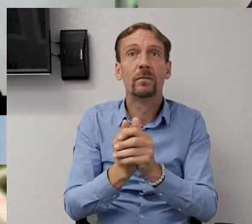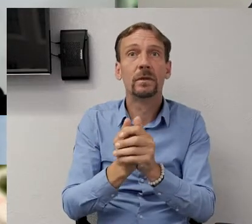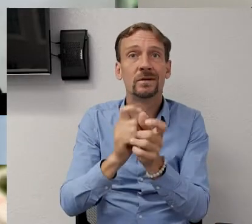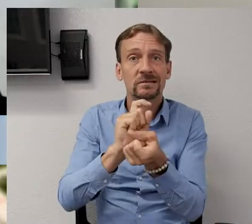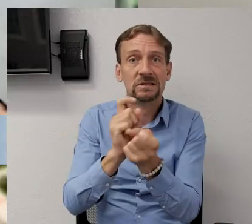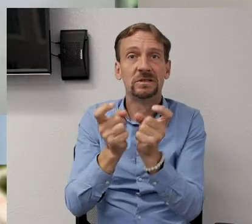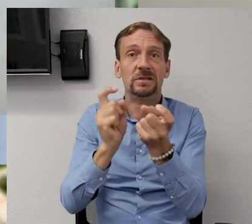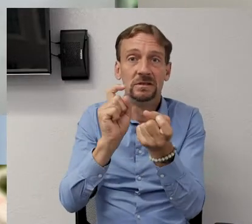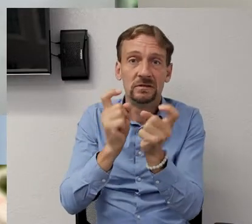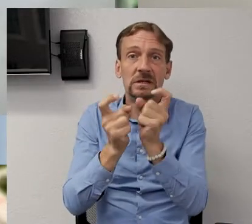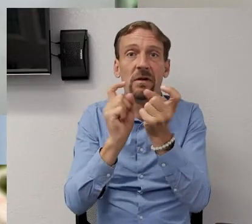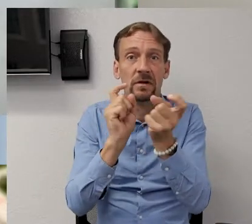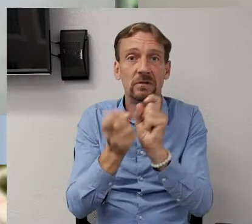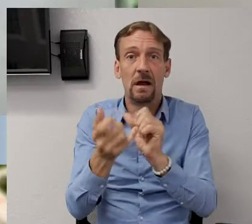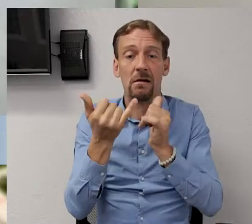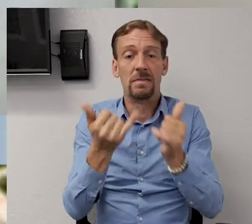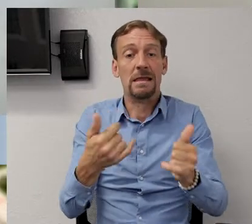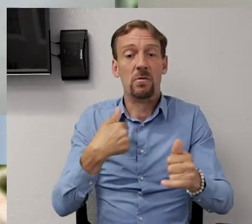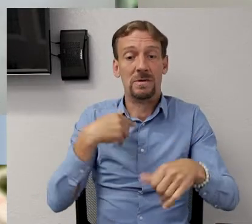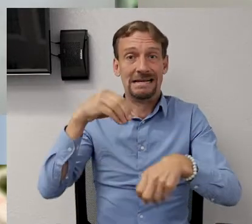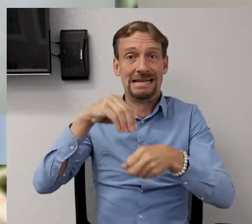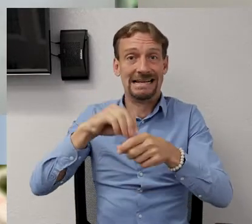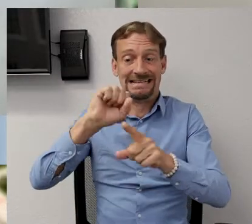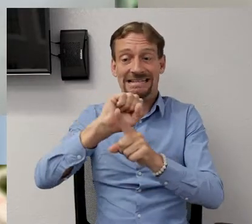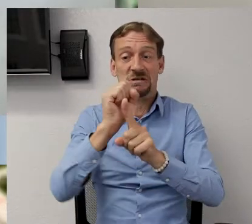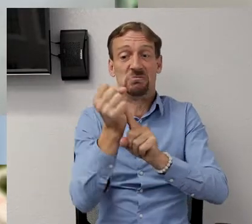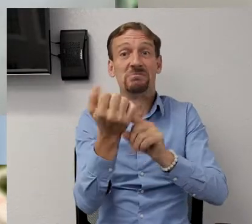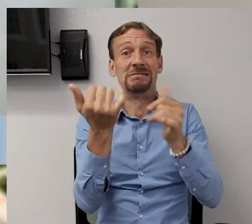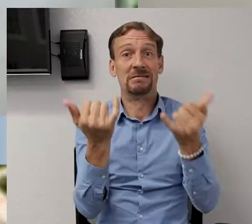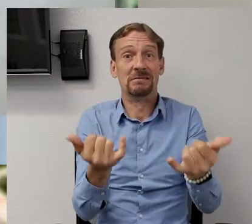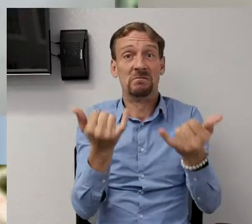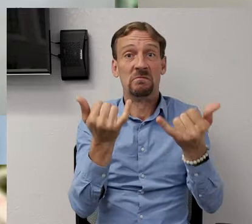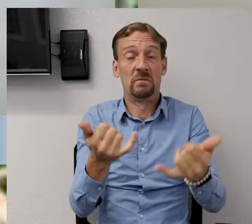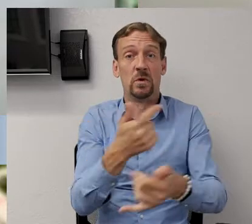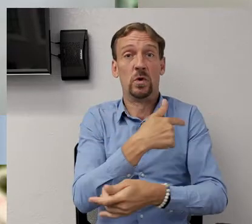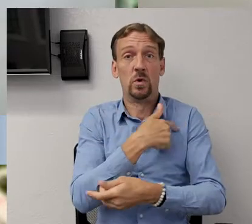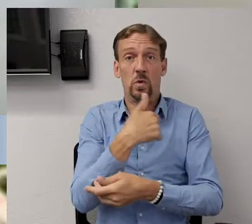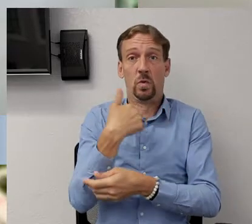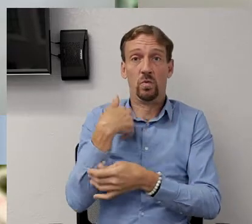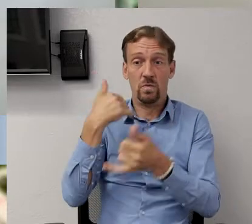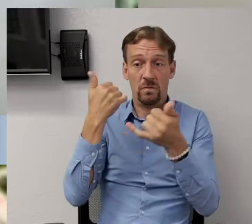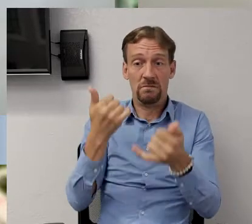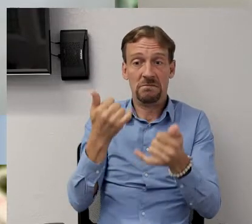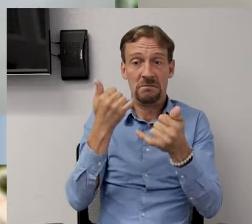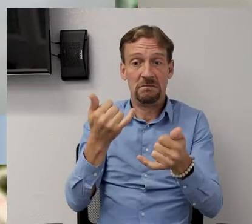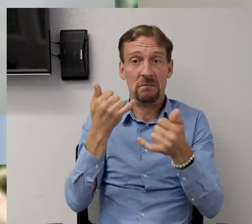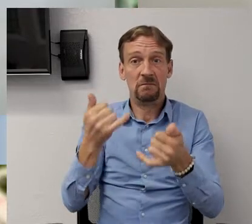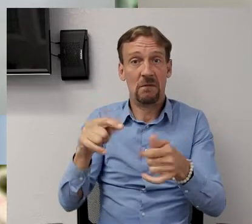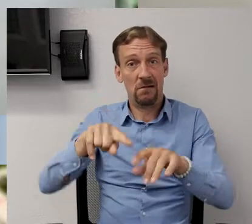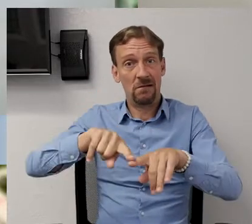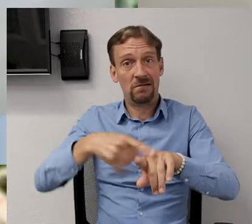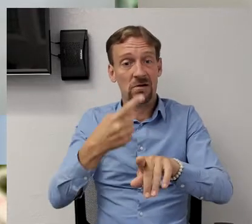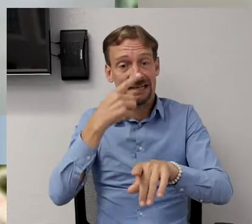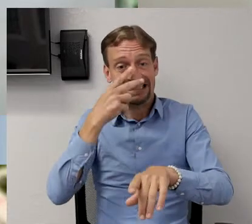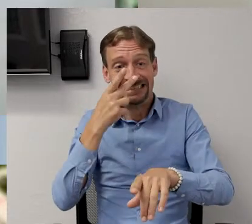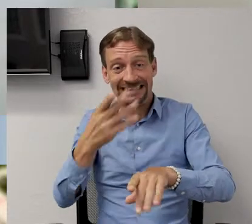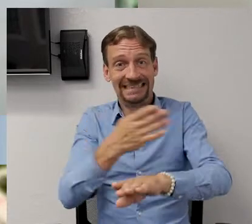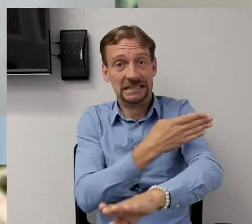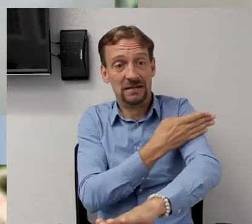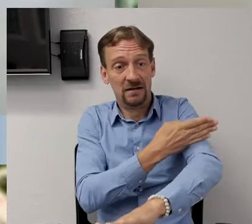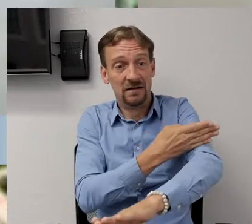evolving condition that we're in right now. Although we definitely are seeing some slowing down and